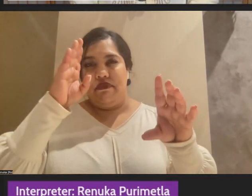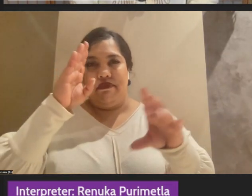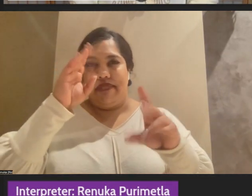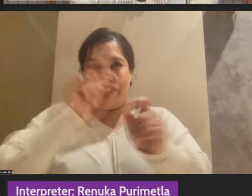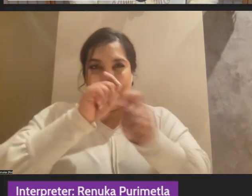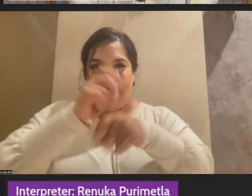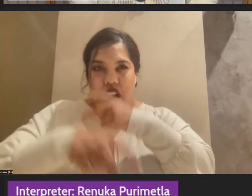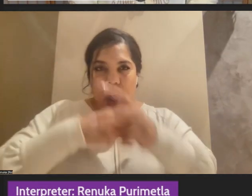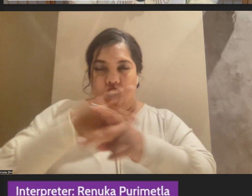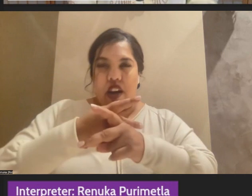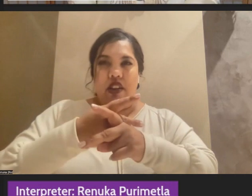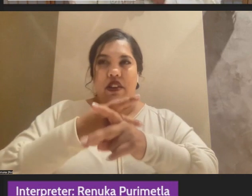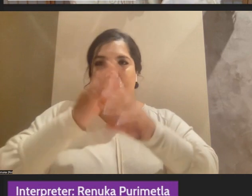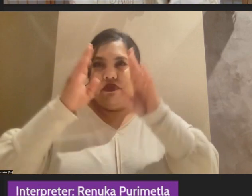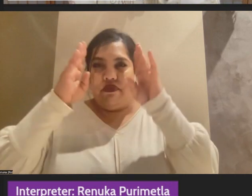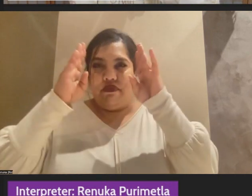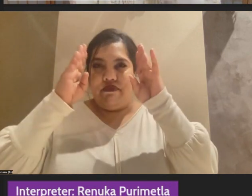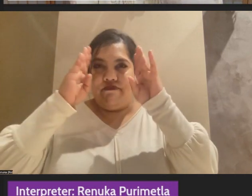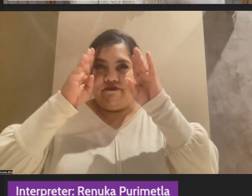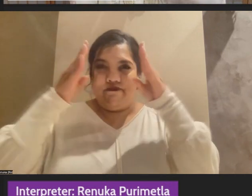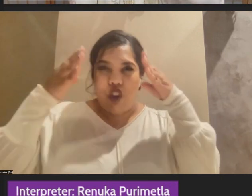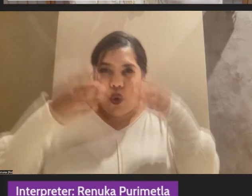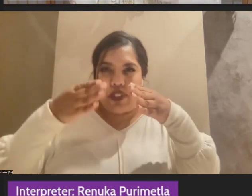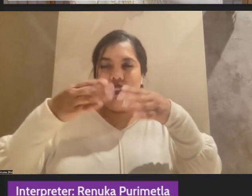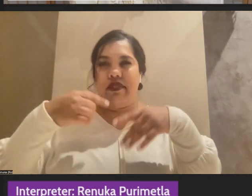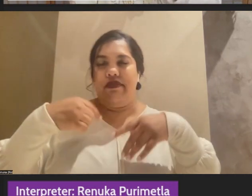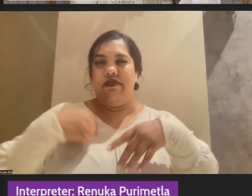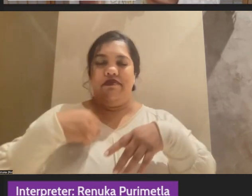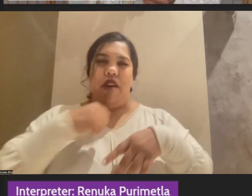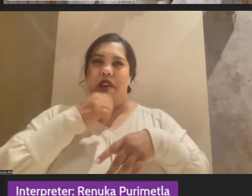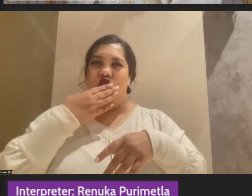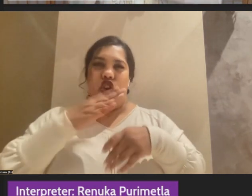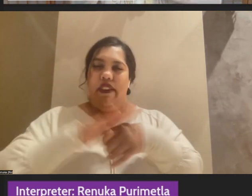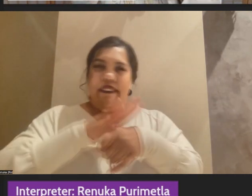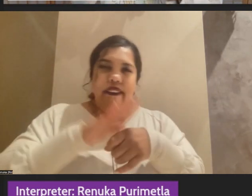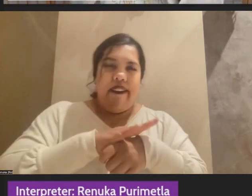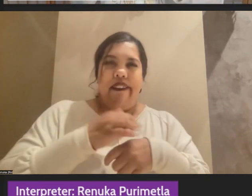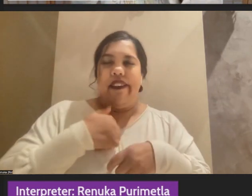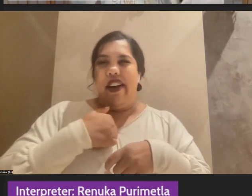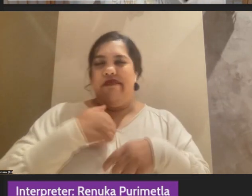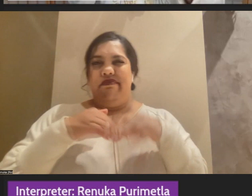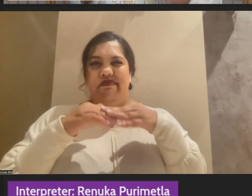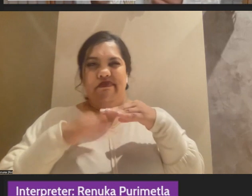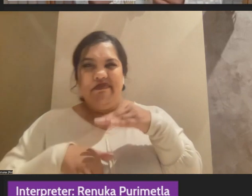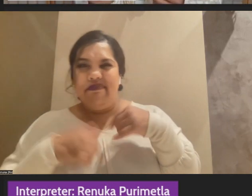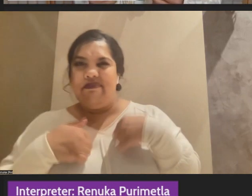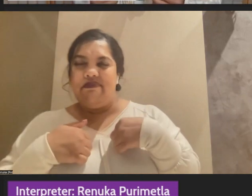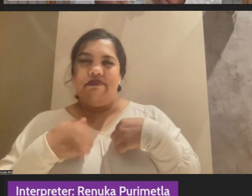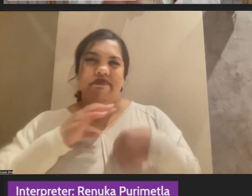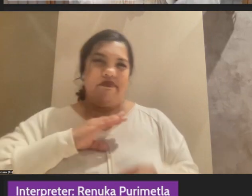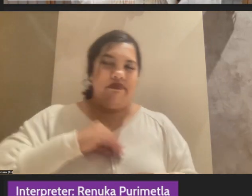enough, that any way, shape, or form, there's some residual idea of being a